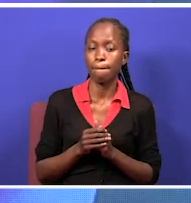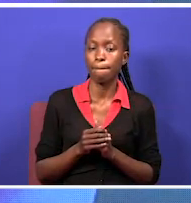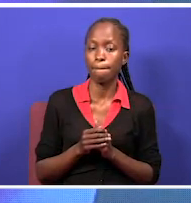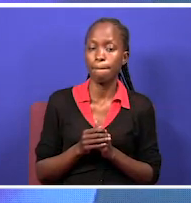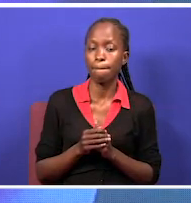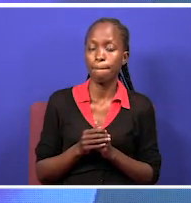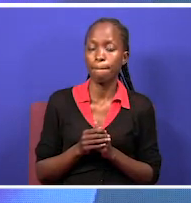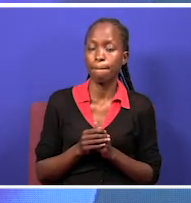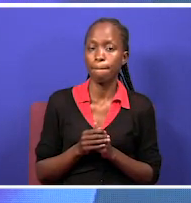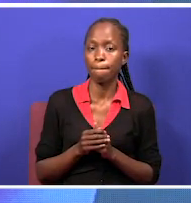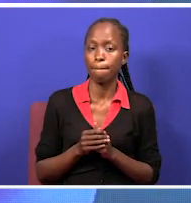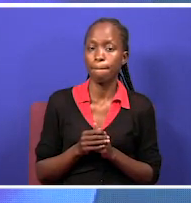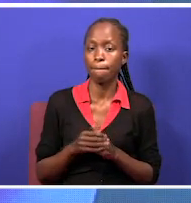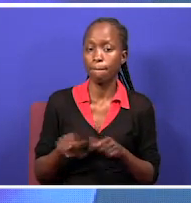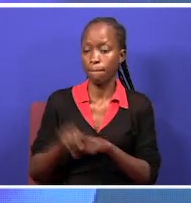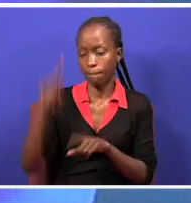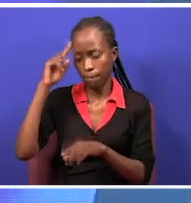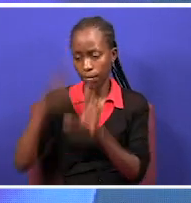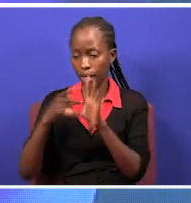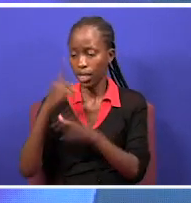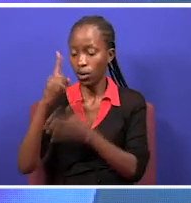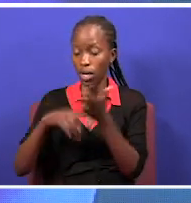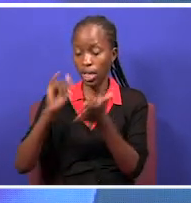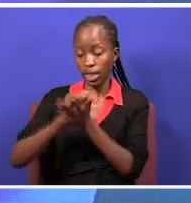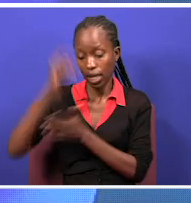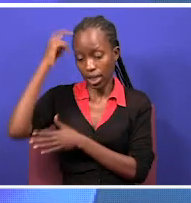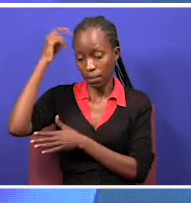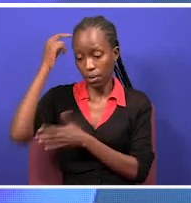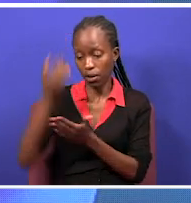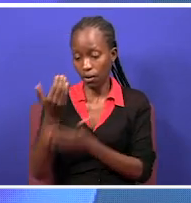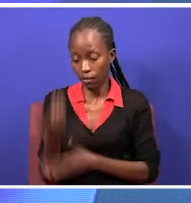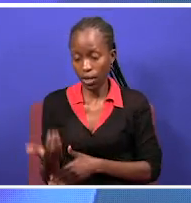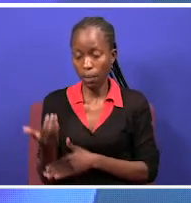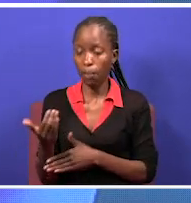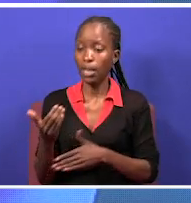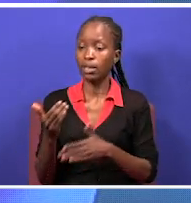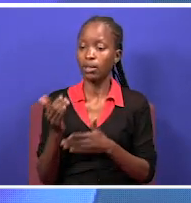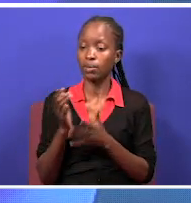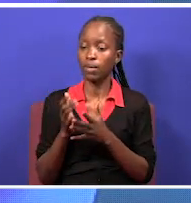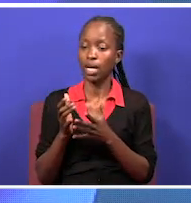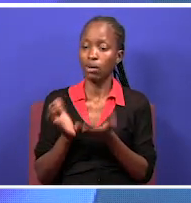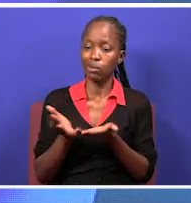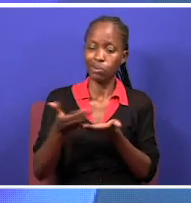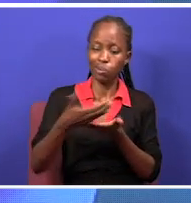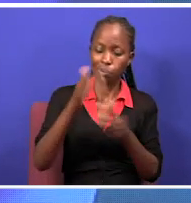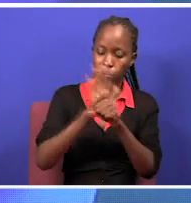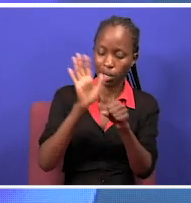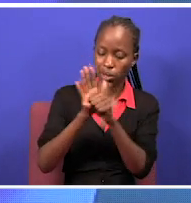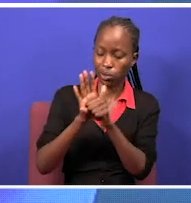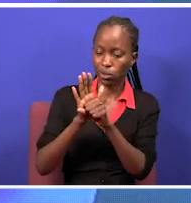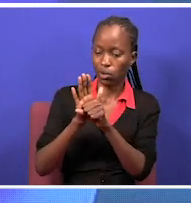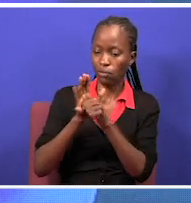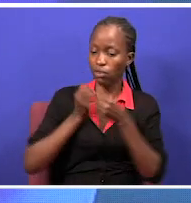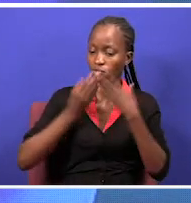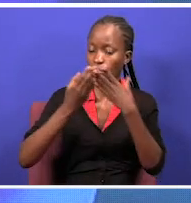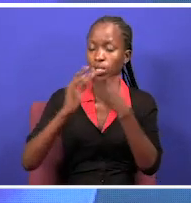They say that the brain of the child collects so much information in these first years.